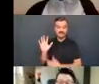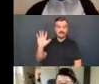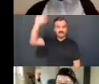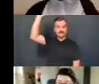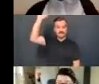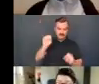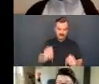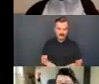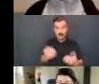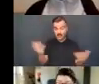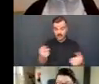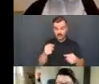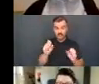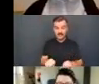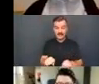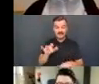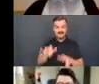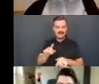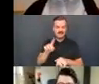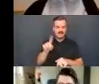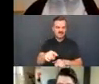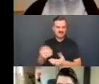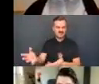or you can drop your question in the chat.